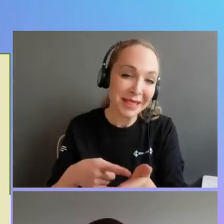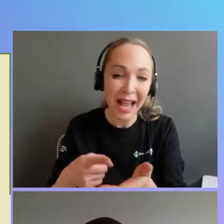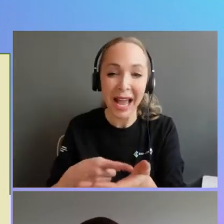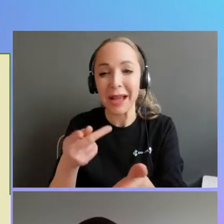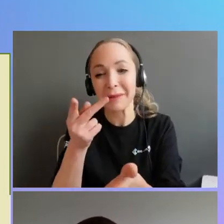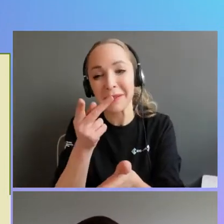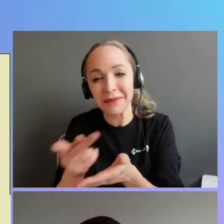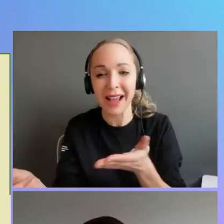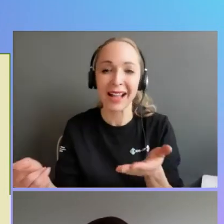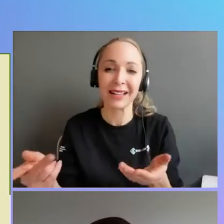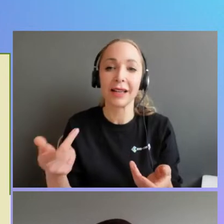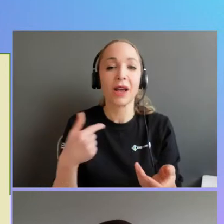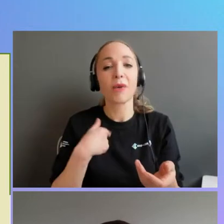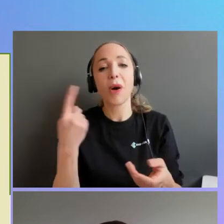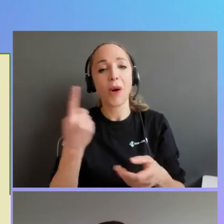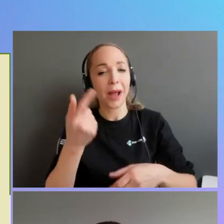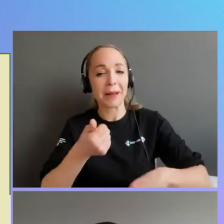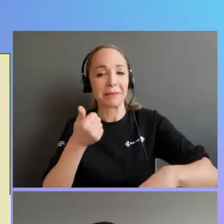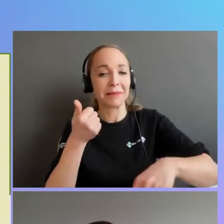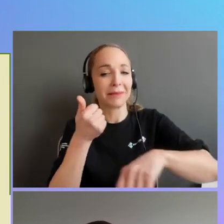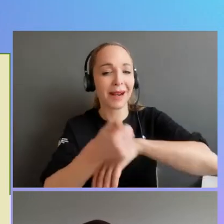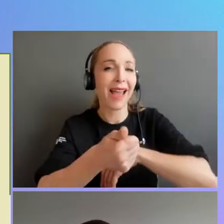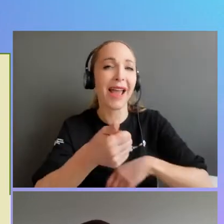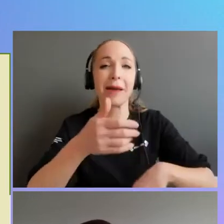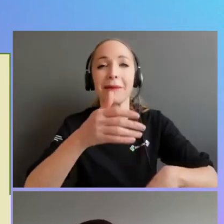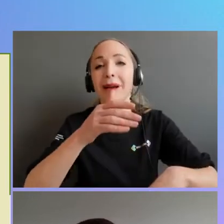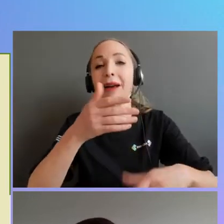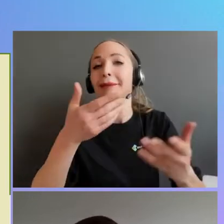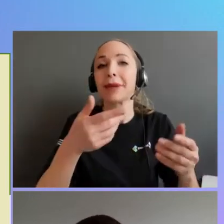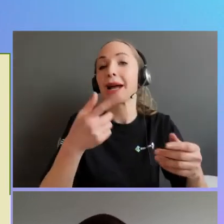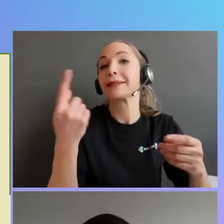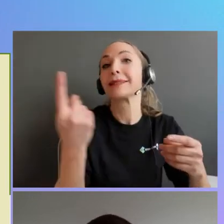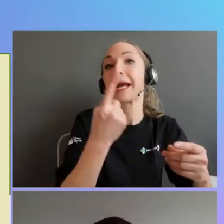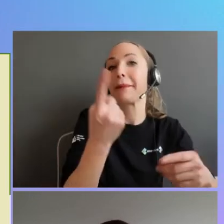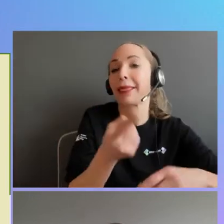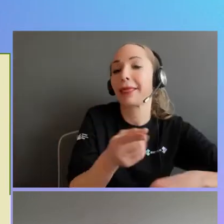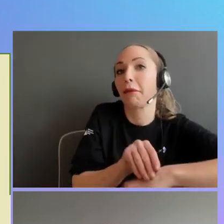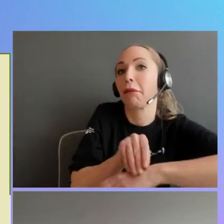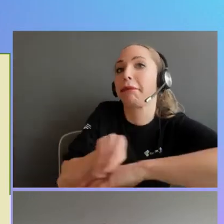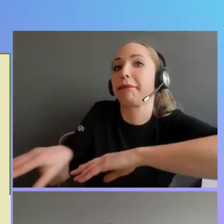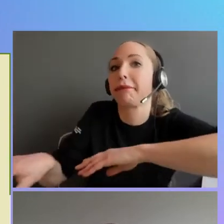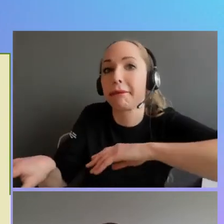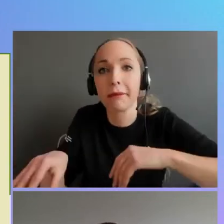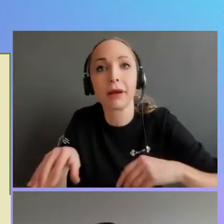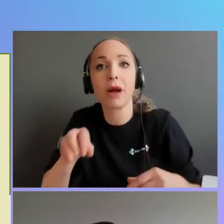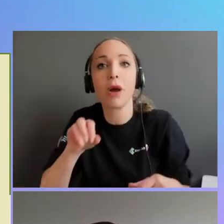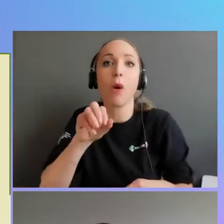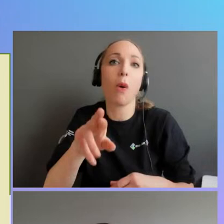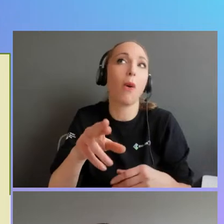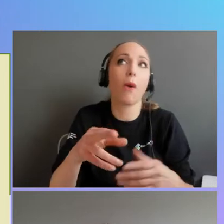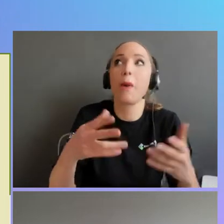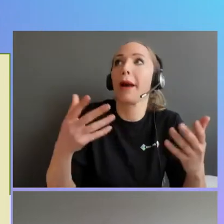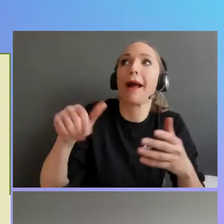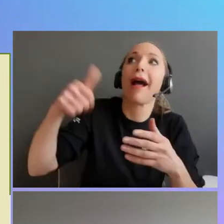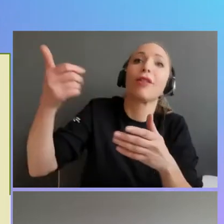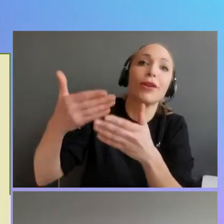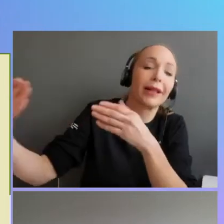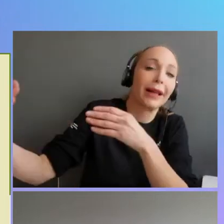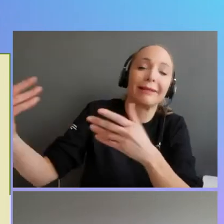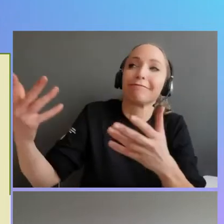it's usually not, and it's a sign of a test not built well. Cypress Component